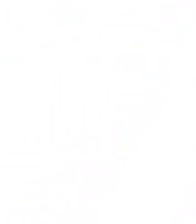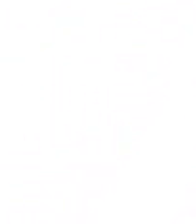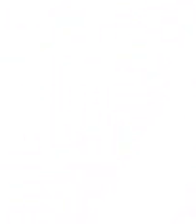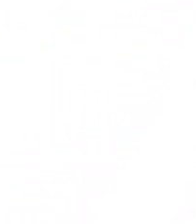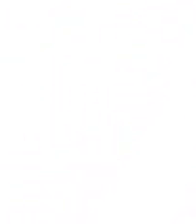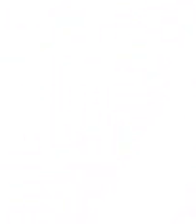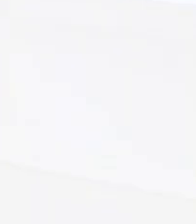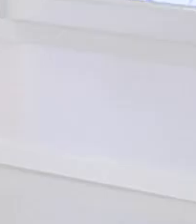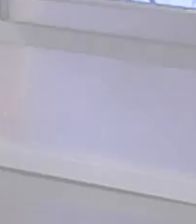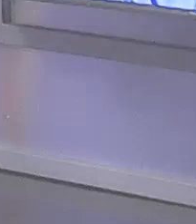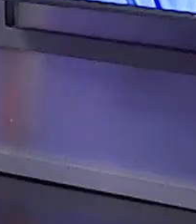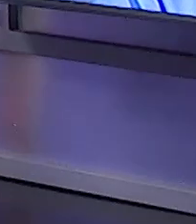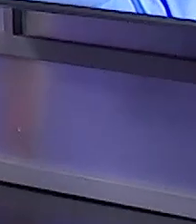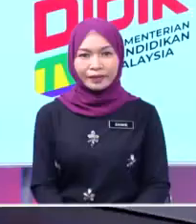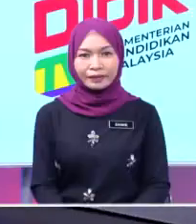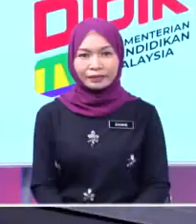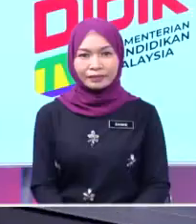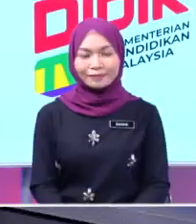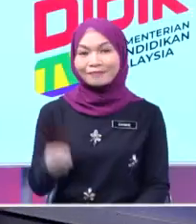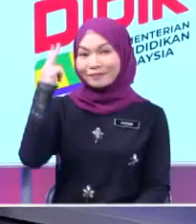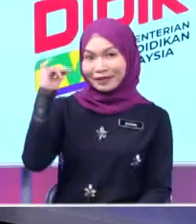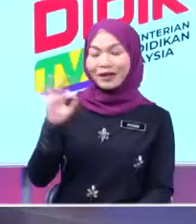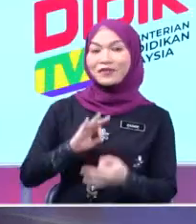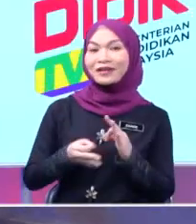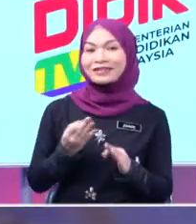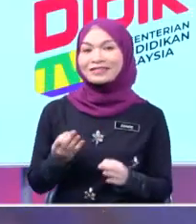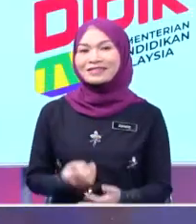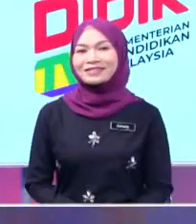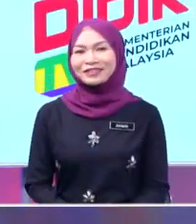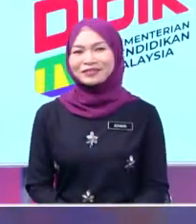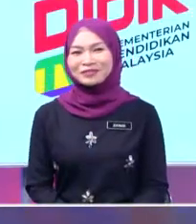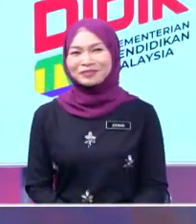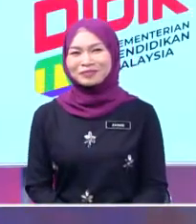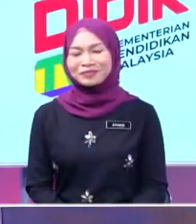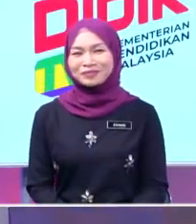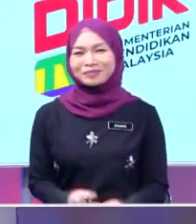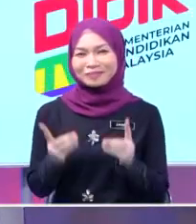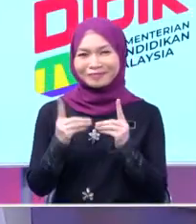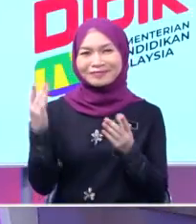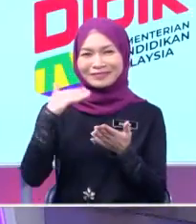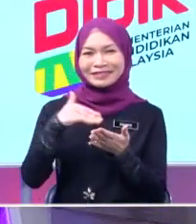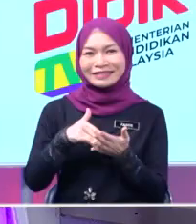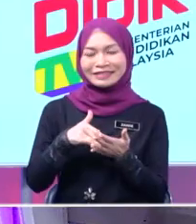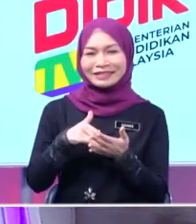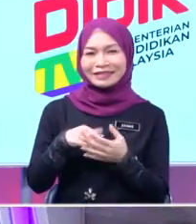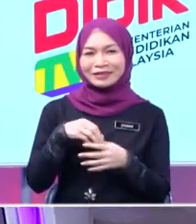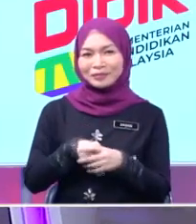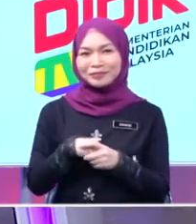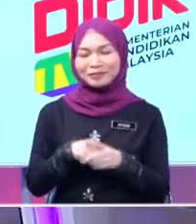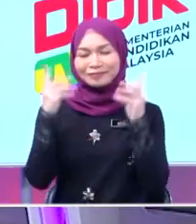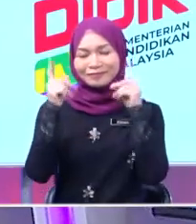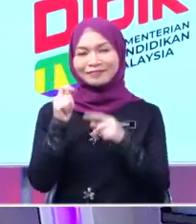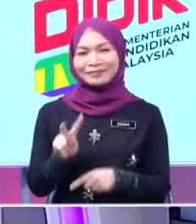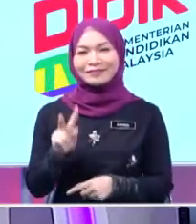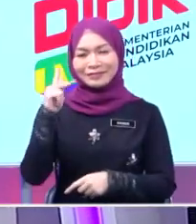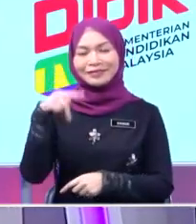DidikTV KPM. Hi friends, welcome back to Menengah Atas DidikTV KPM with me Chris MJ,